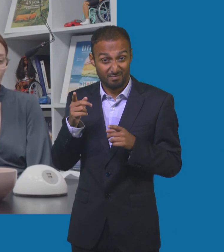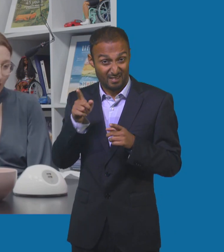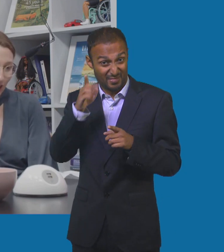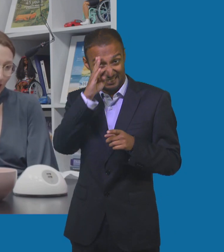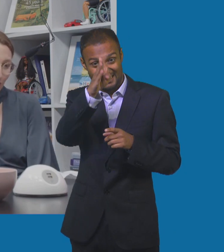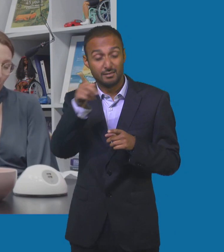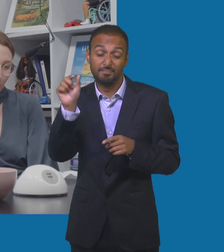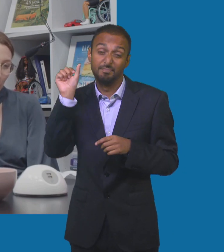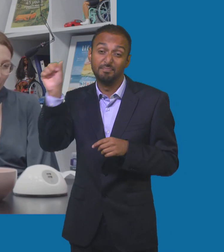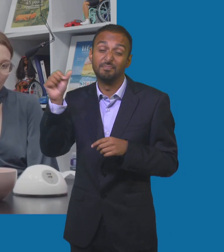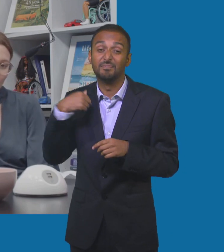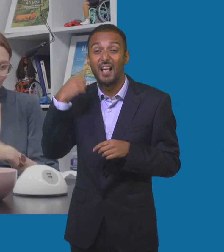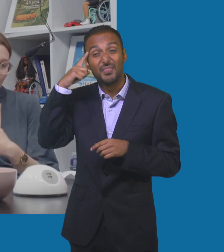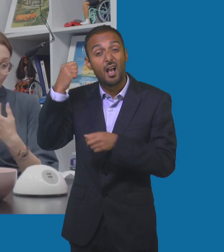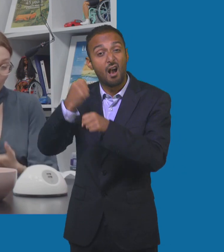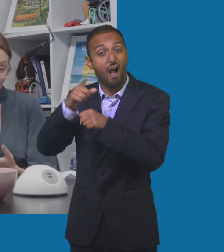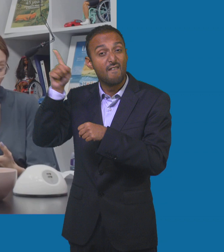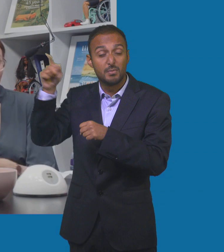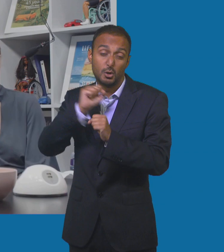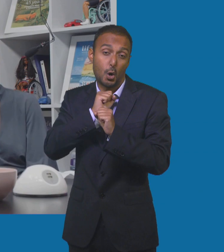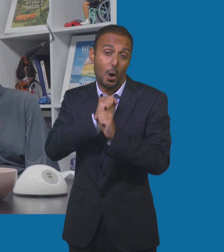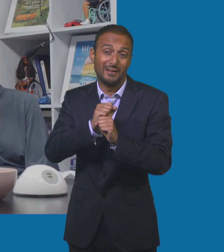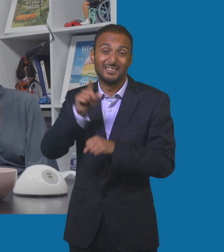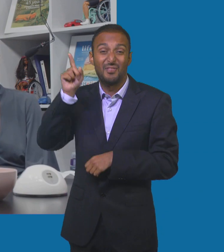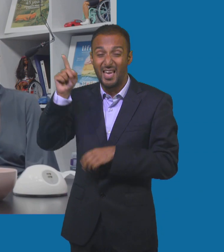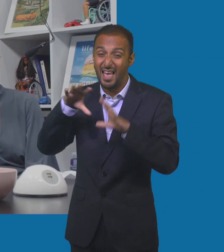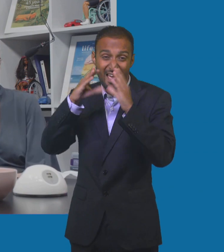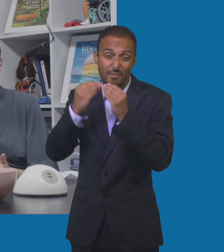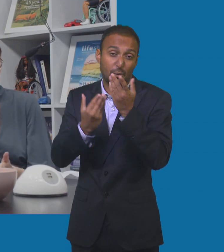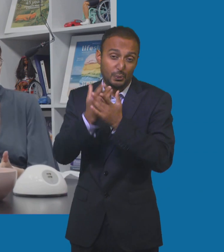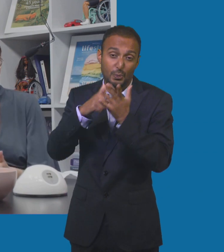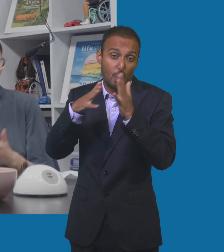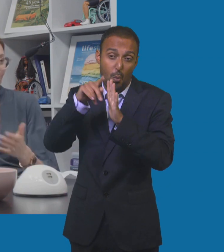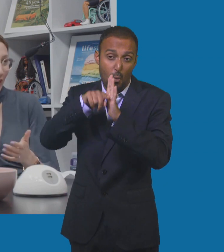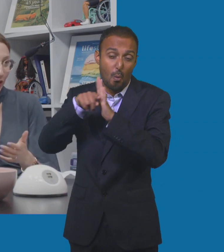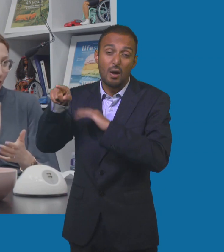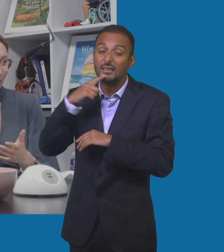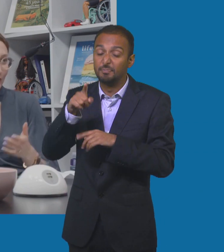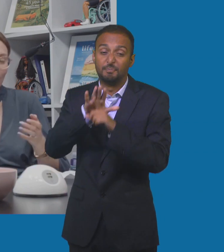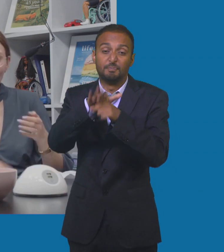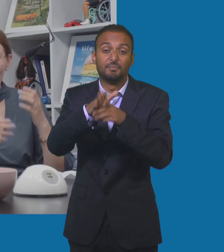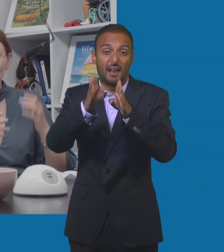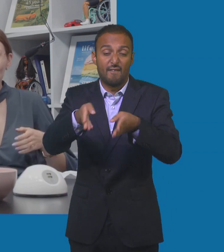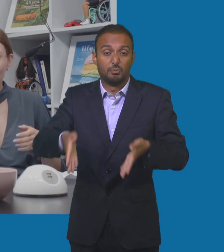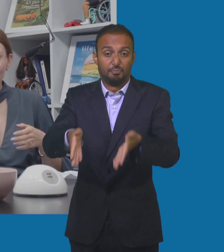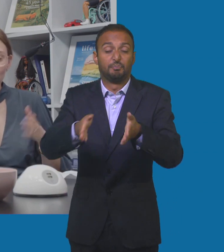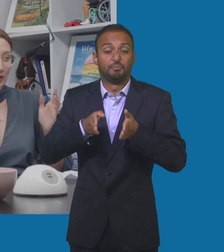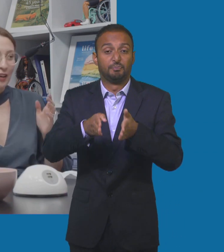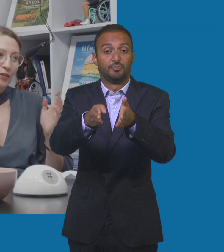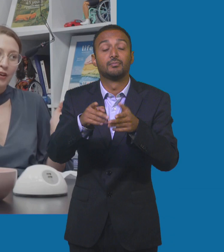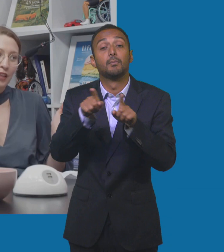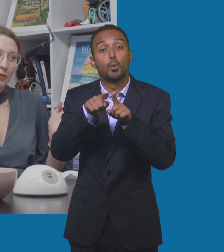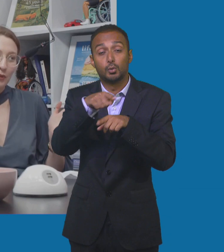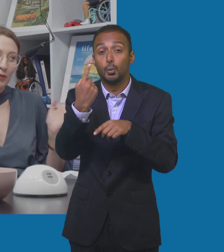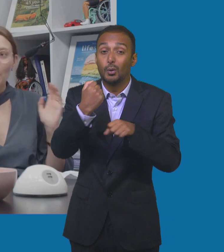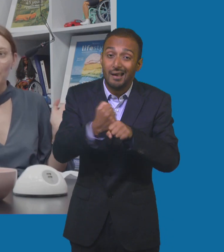to this. All the legislation they're putting in place suggests that this is happening. And more so than that, the manufacturers, every year, the